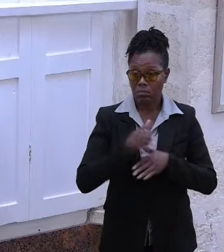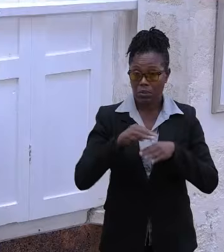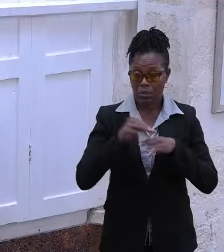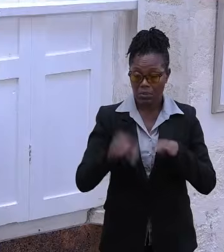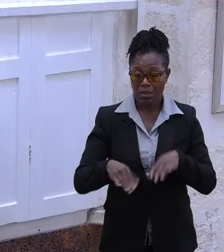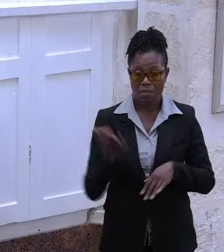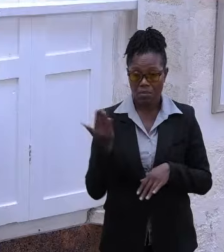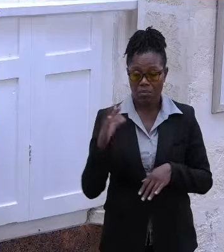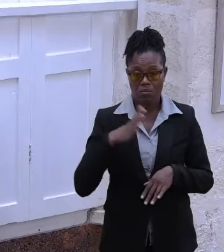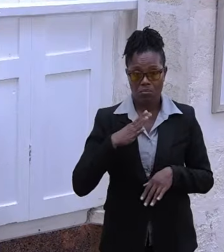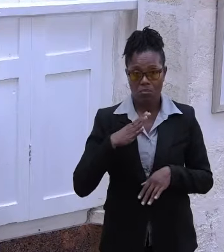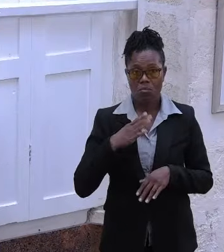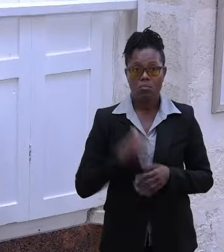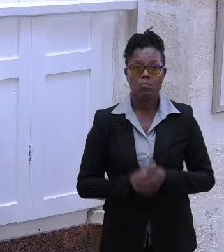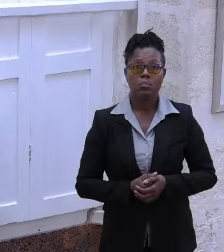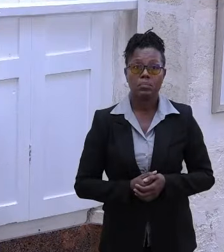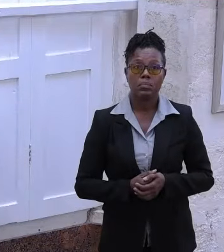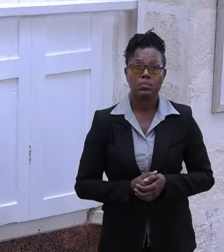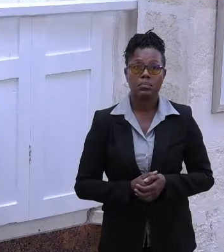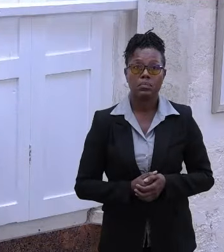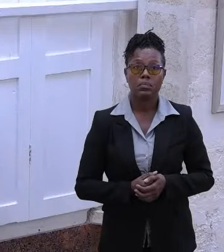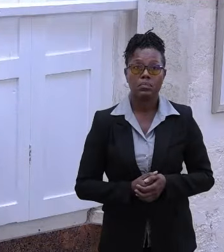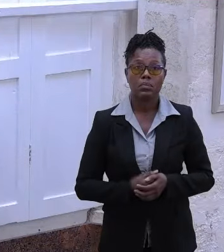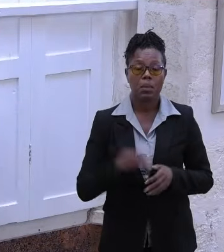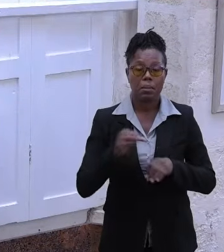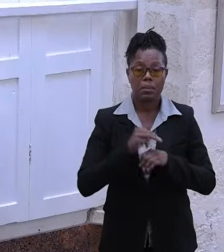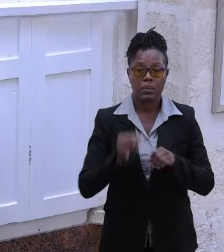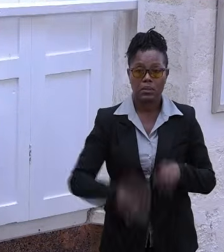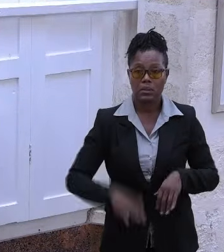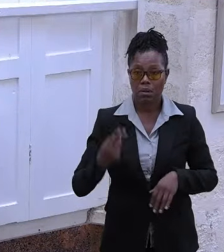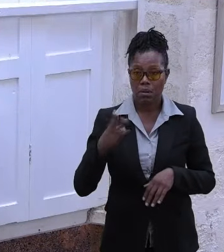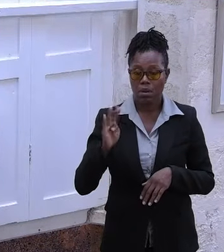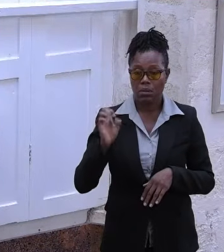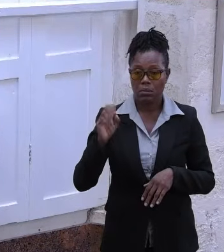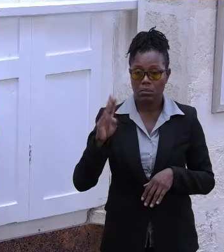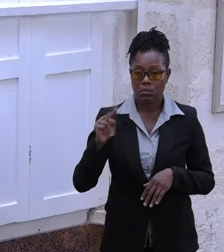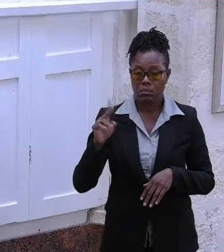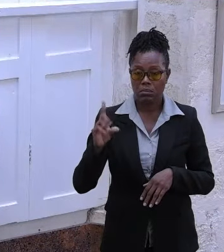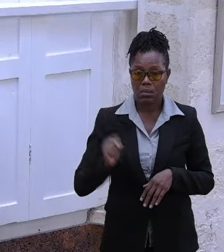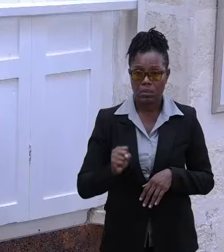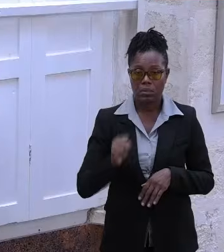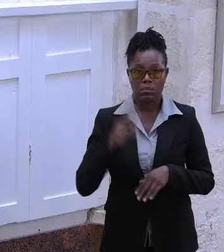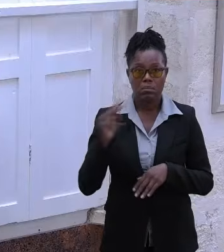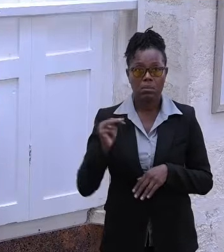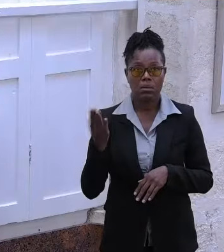yes. And Minister Husbands, Monday 15th.